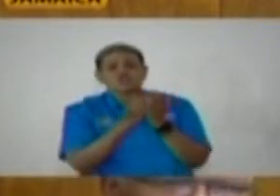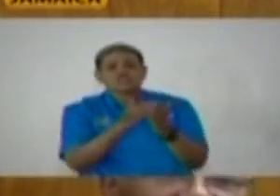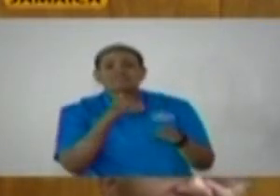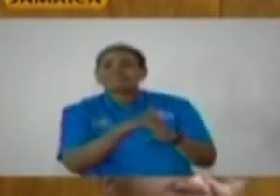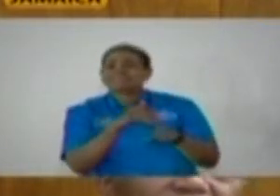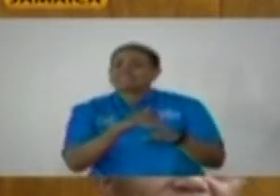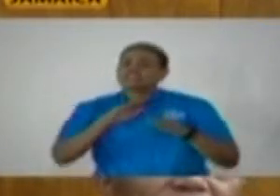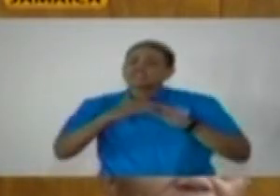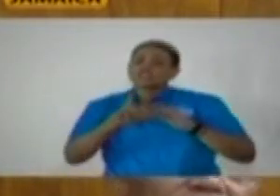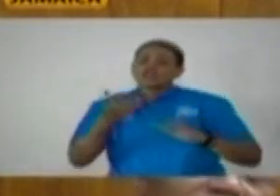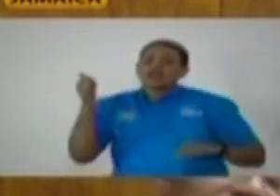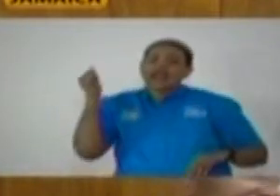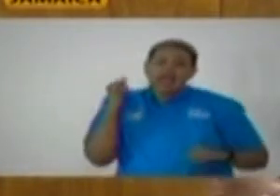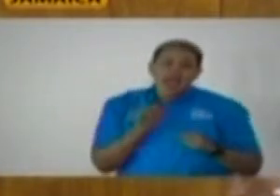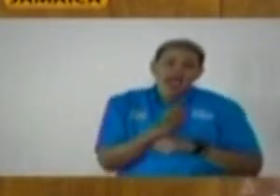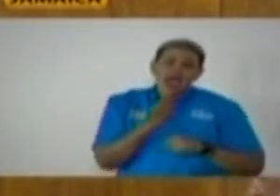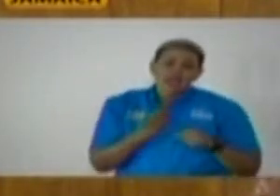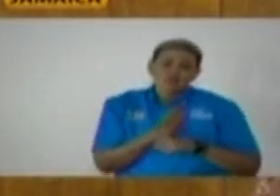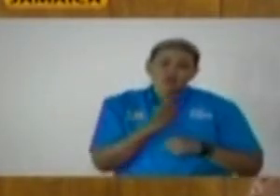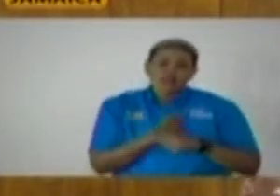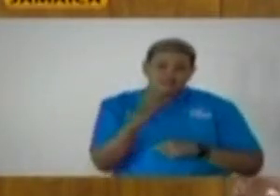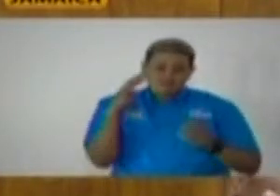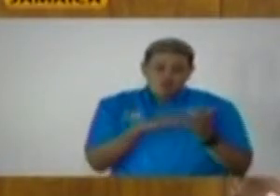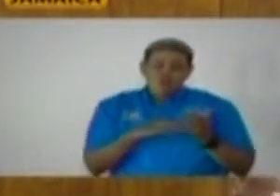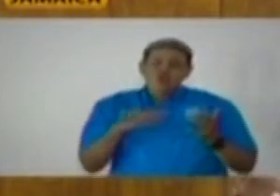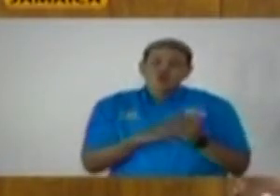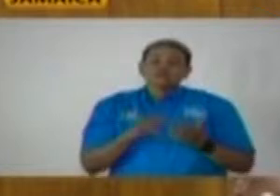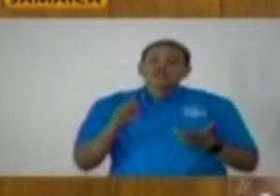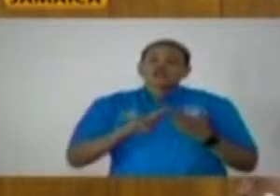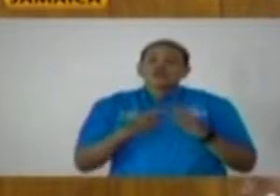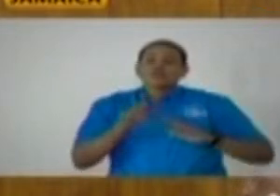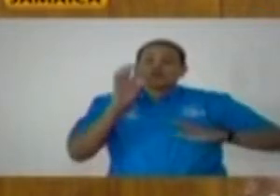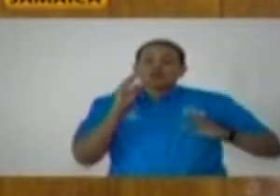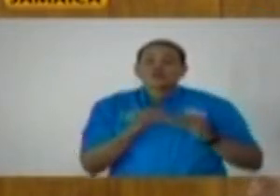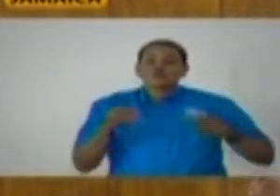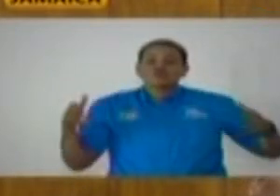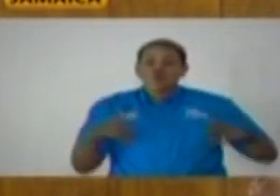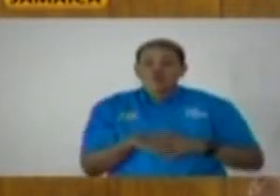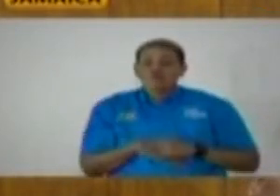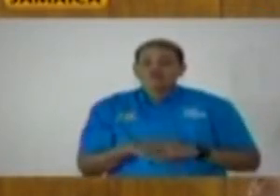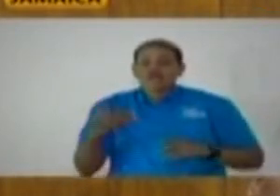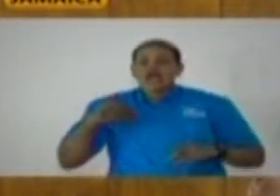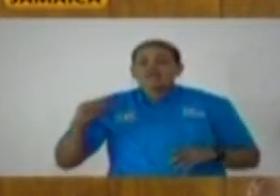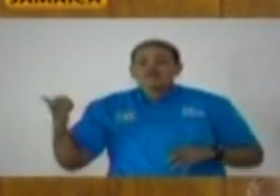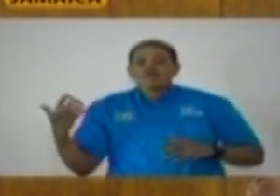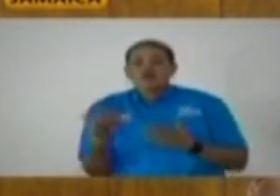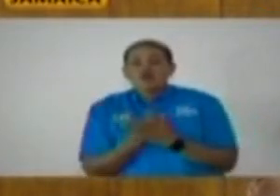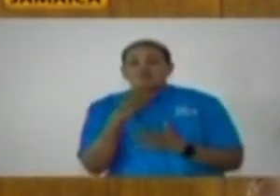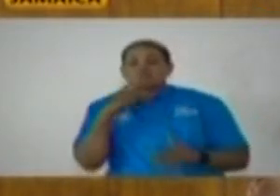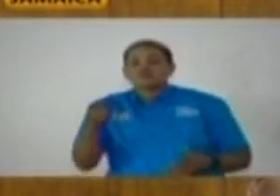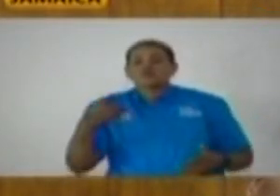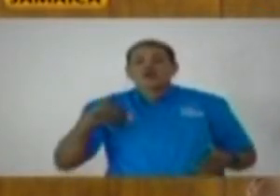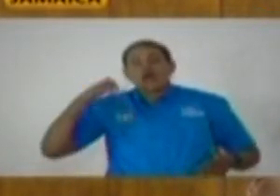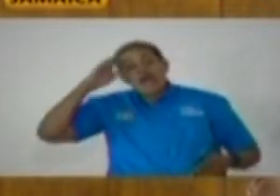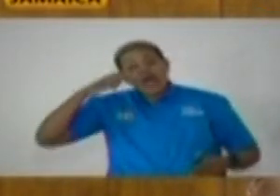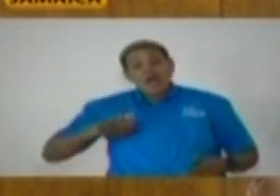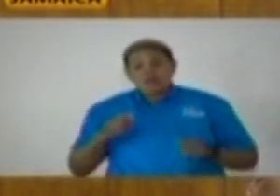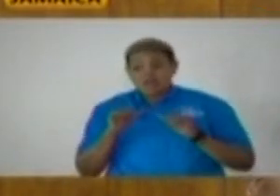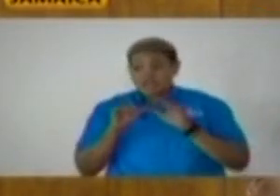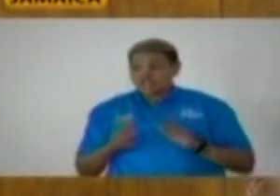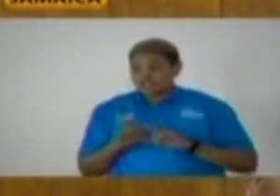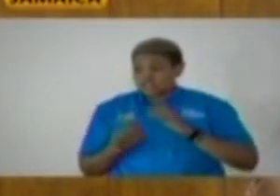Jamaica on an annual basis, 4,000, and that number will grow. There's an opportunity to hire